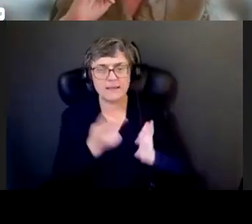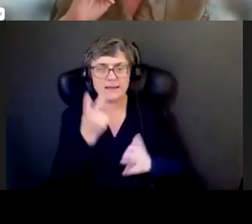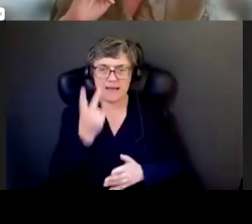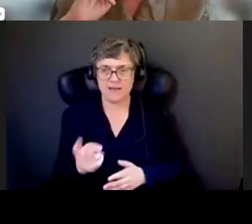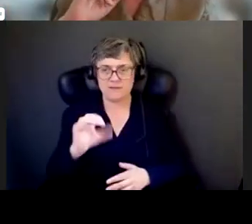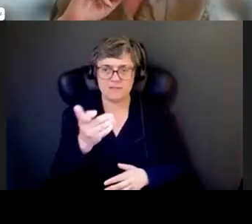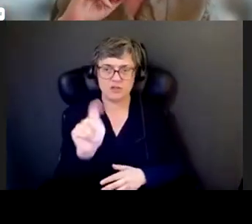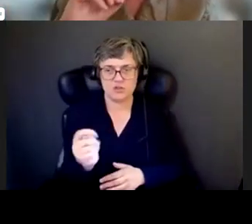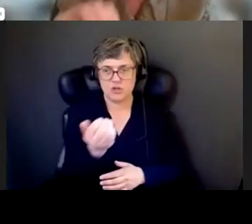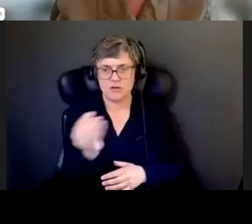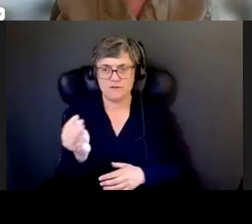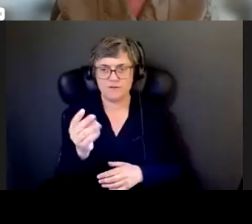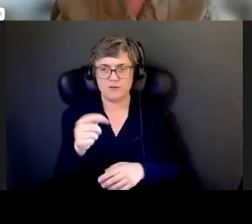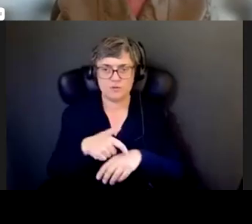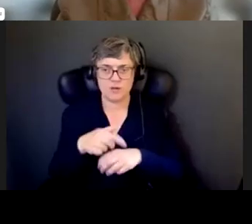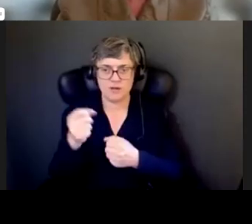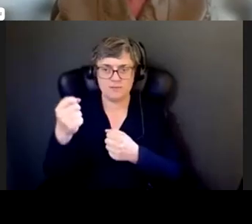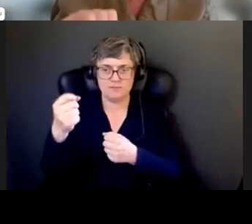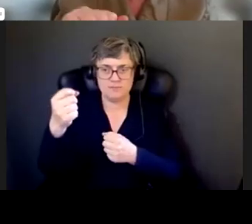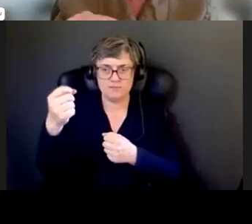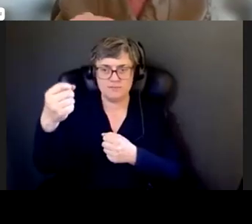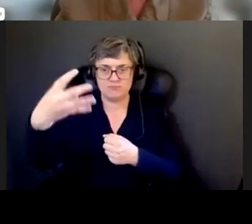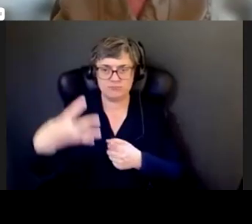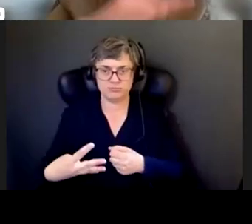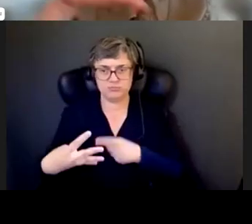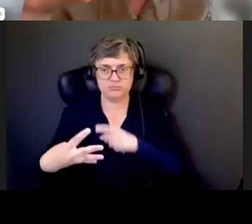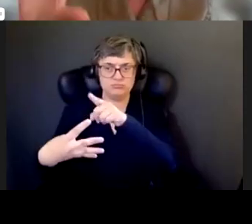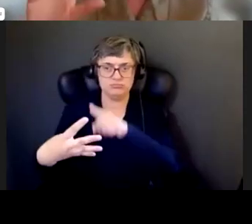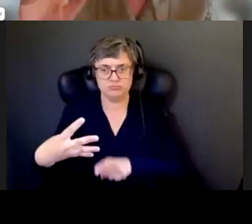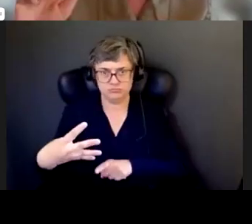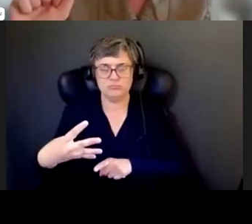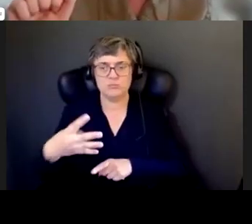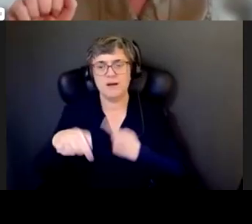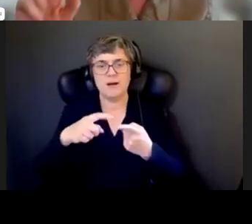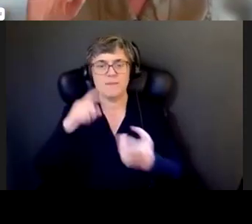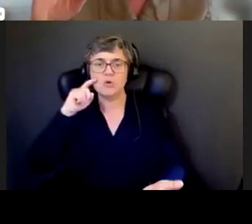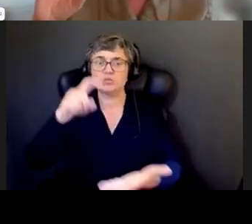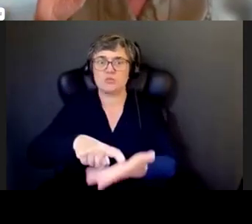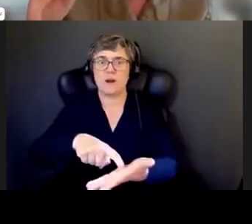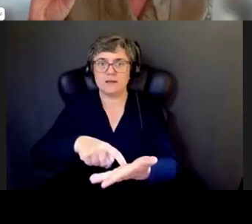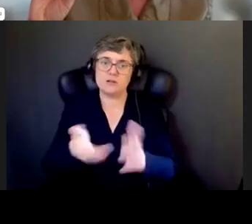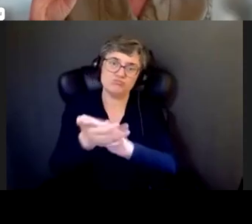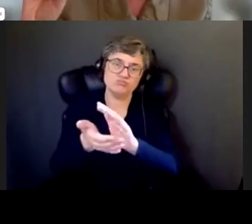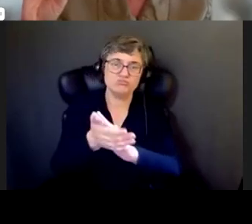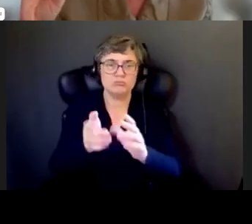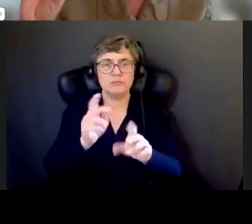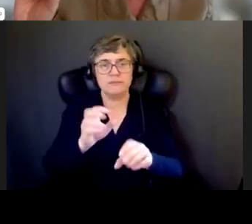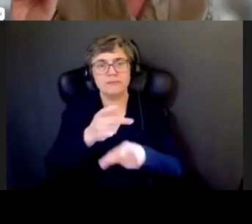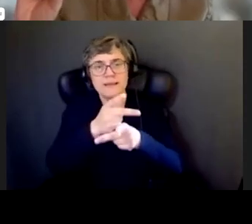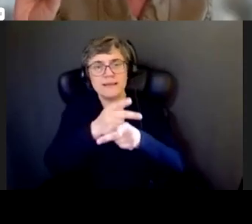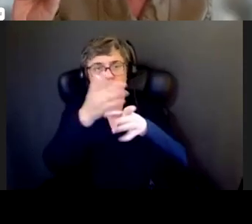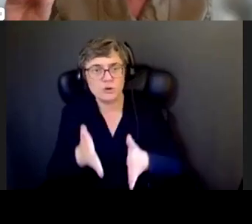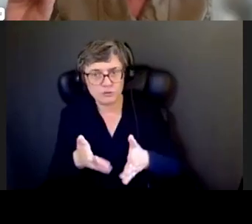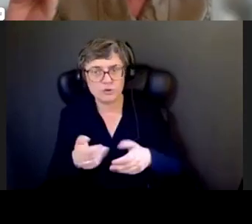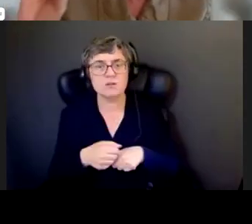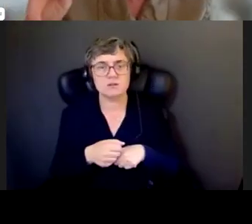few times in our conversation here around recognizing caregivers. The core of our work is around the kinds of challenges that